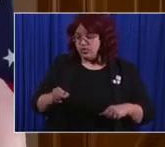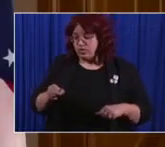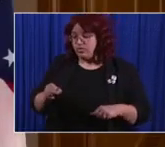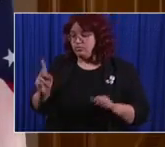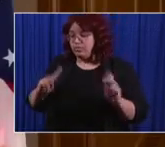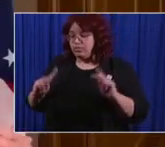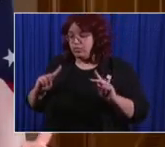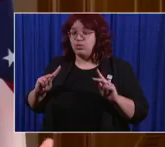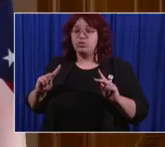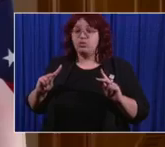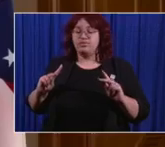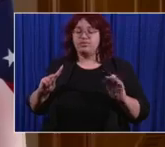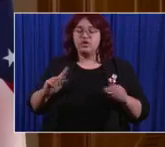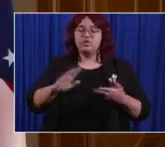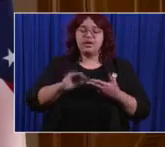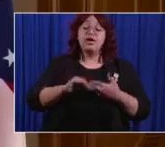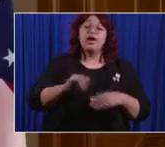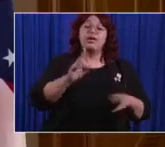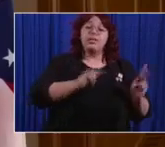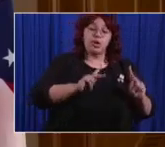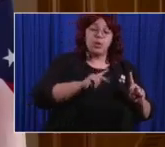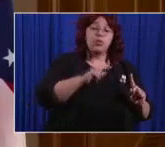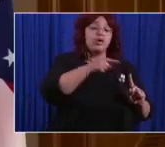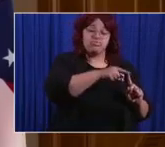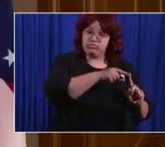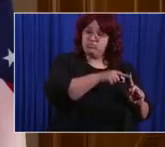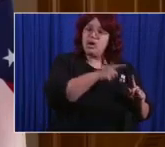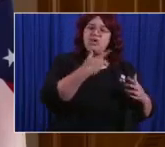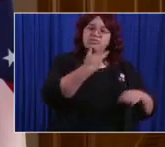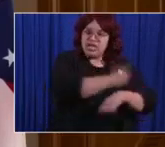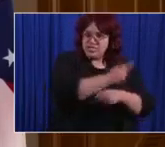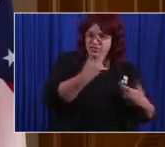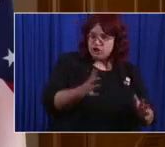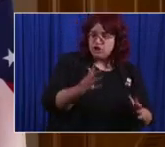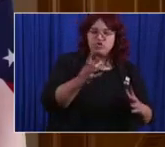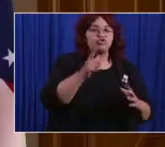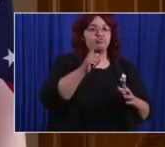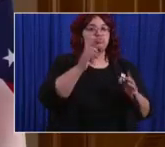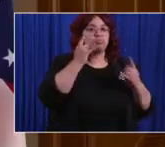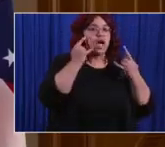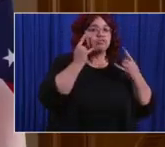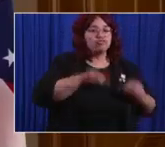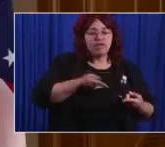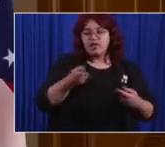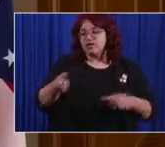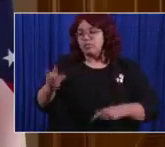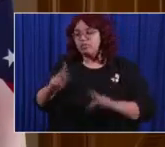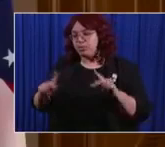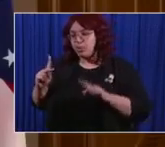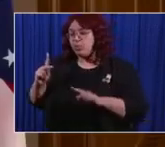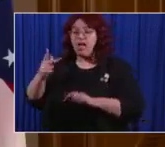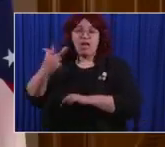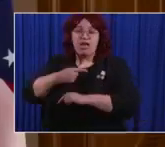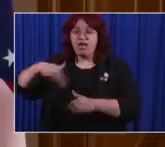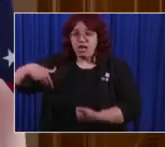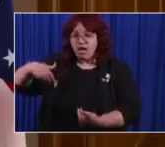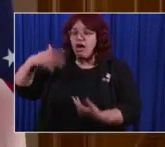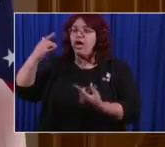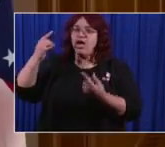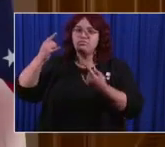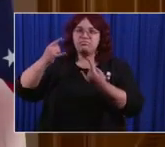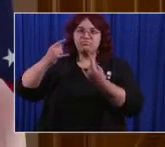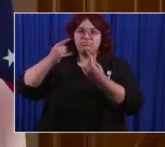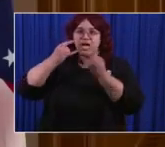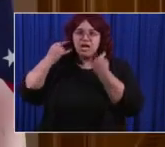we've done is we've had inspectors go out, and they've done a good job, and the people have done a phenomenal job. I think the last I looked, we were at